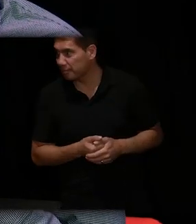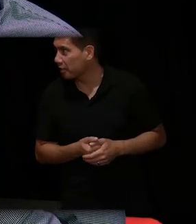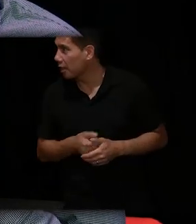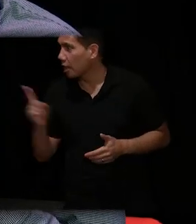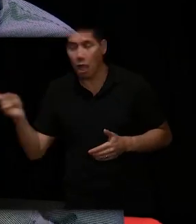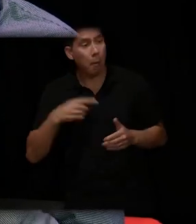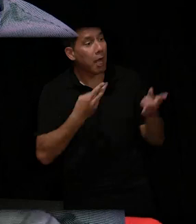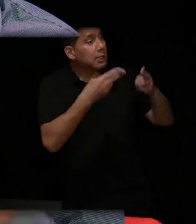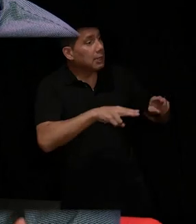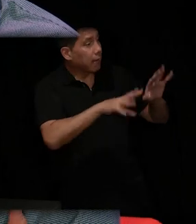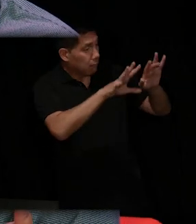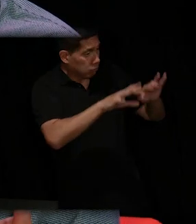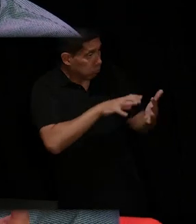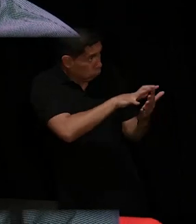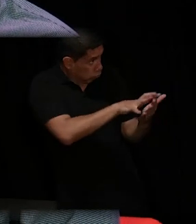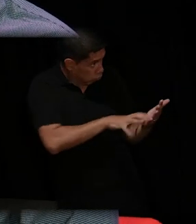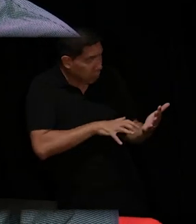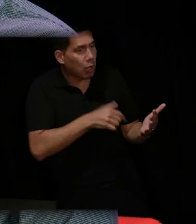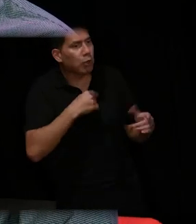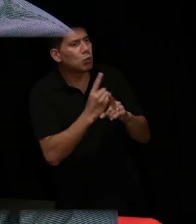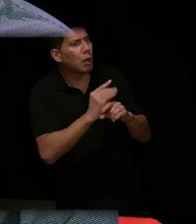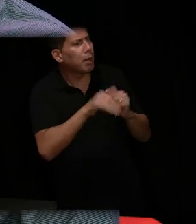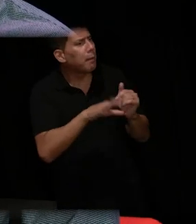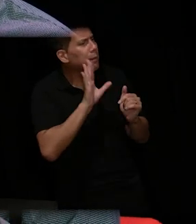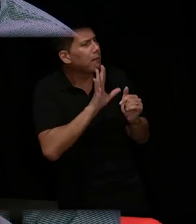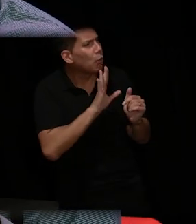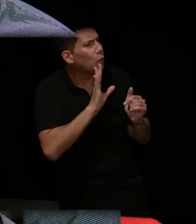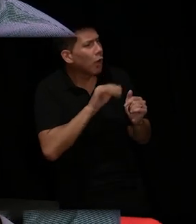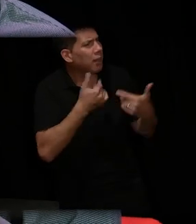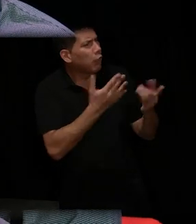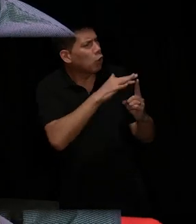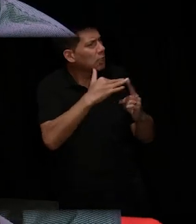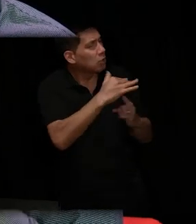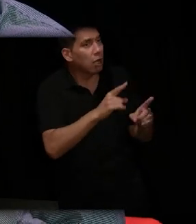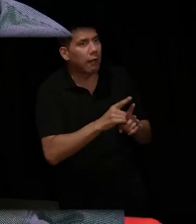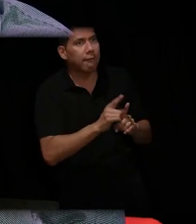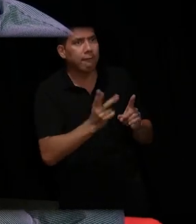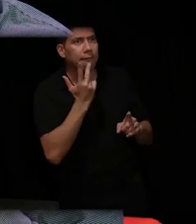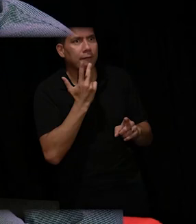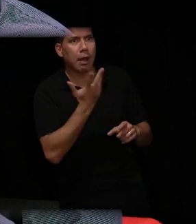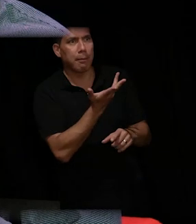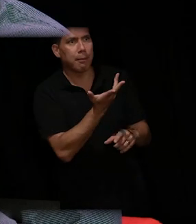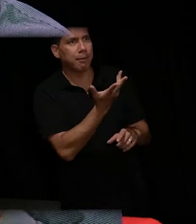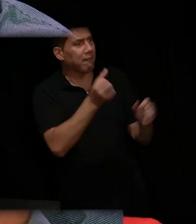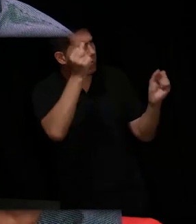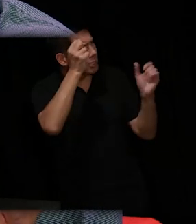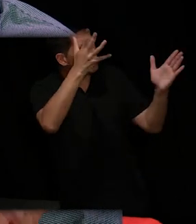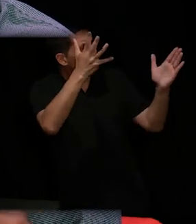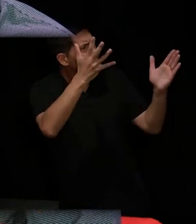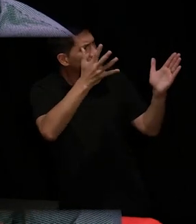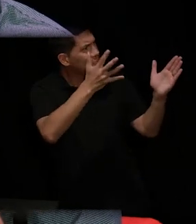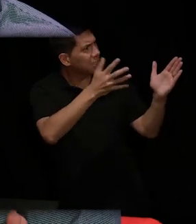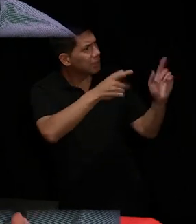were, the ones that I was talking about before, just for more context, were like when a famous